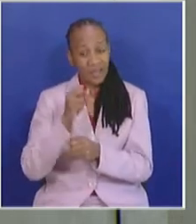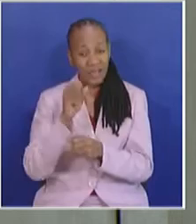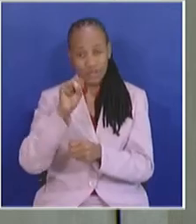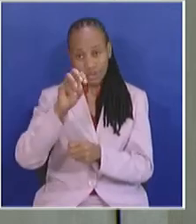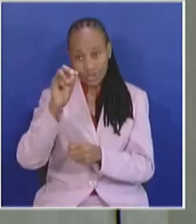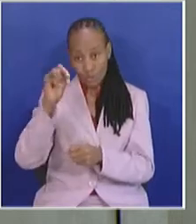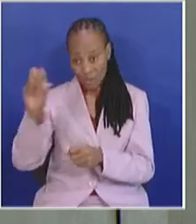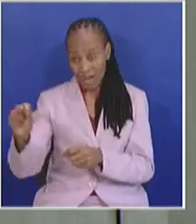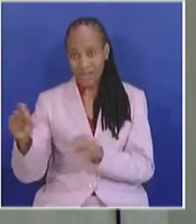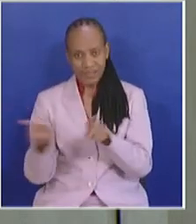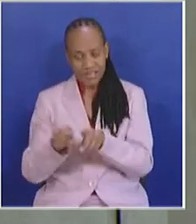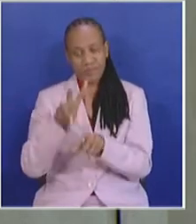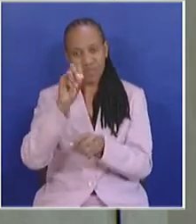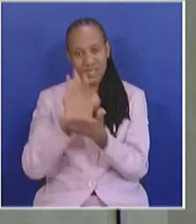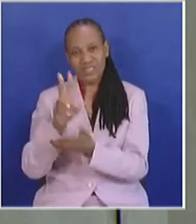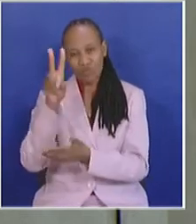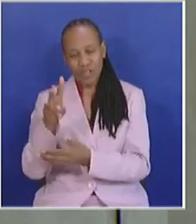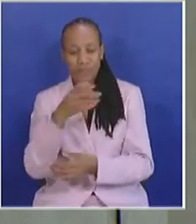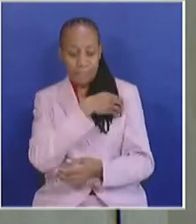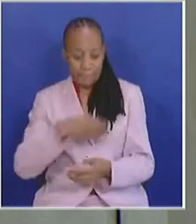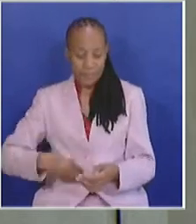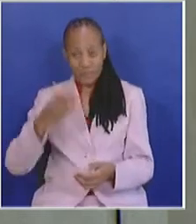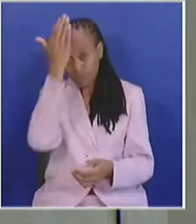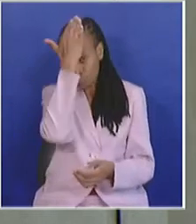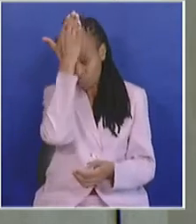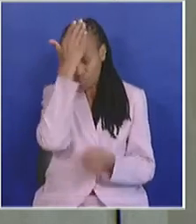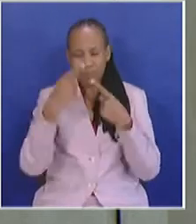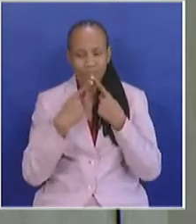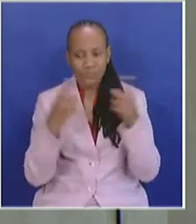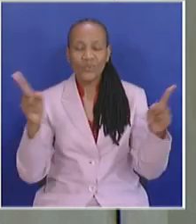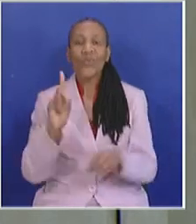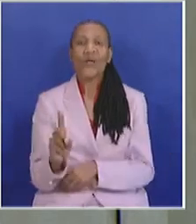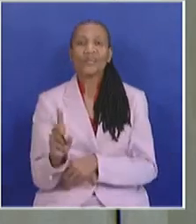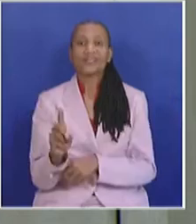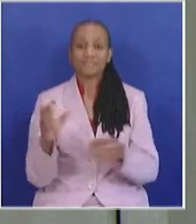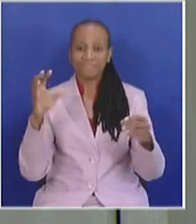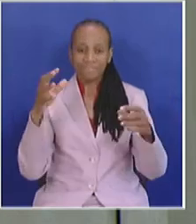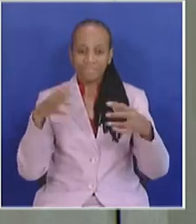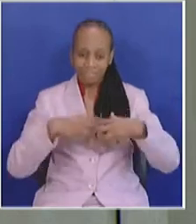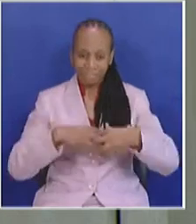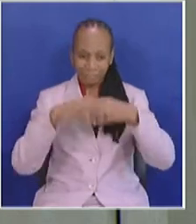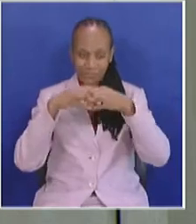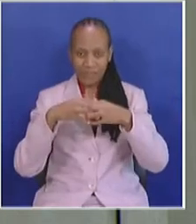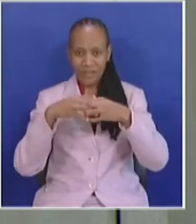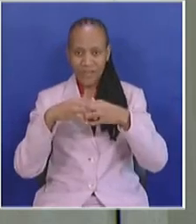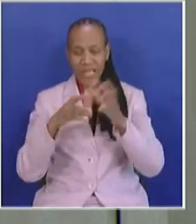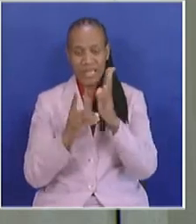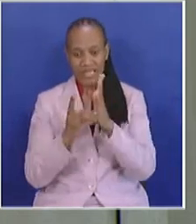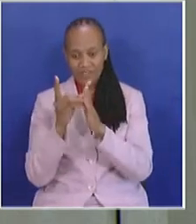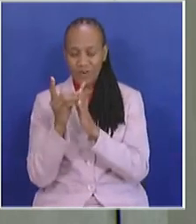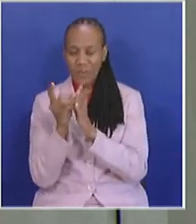Excellency the President, Mr. Jacob Zuma, announced the establishment of the Presidential Infrastructure Coordinating